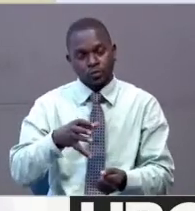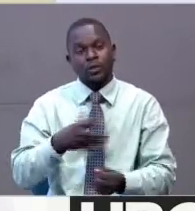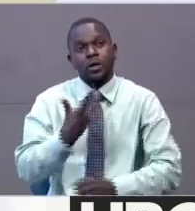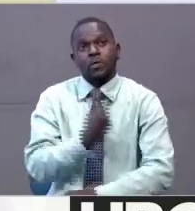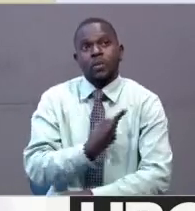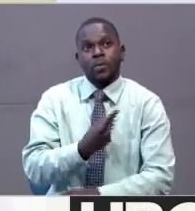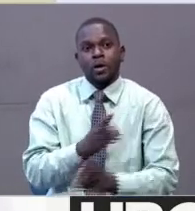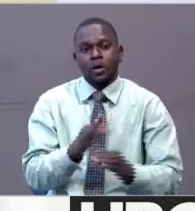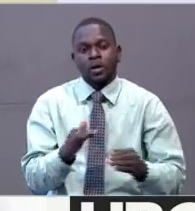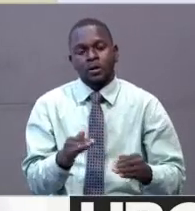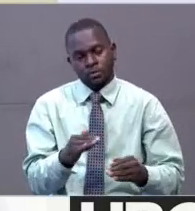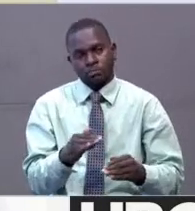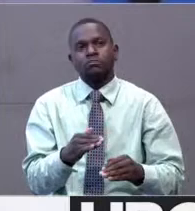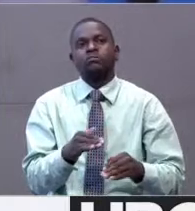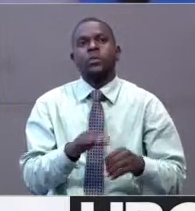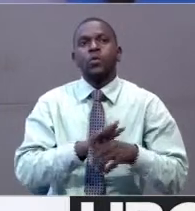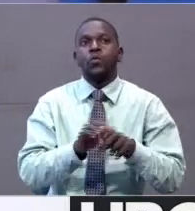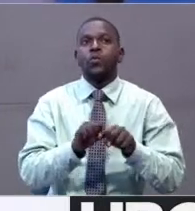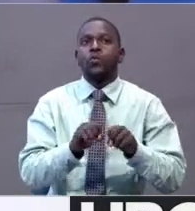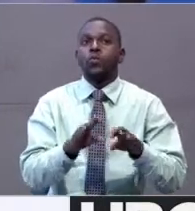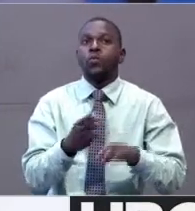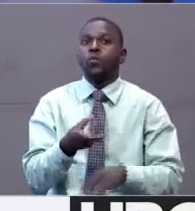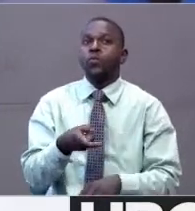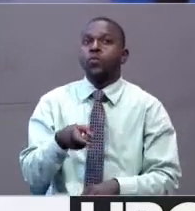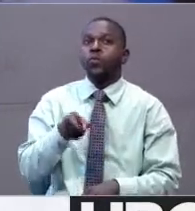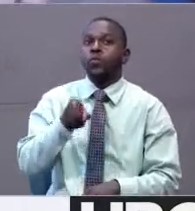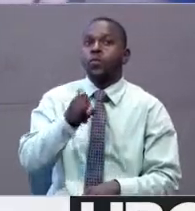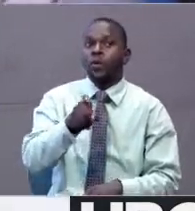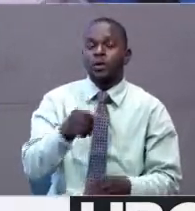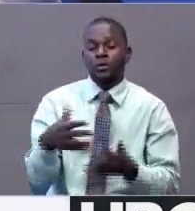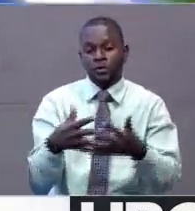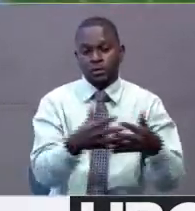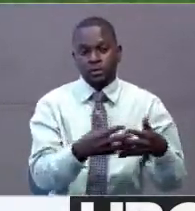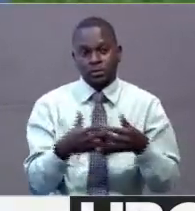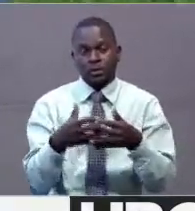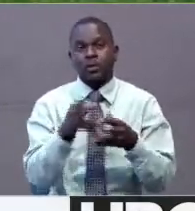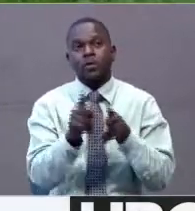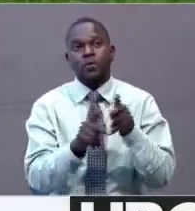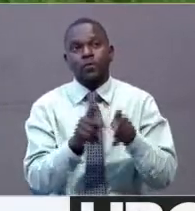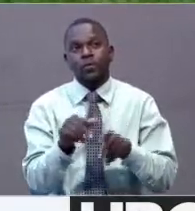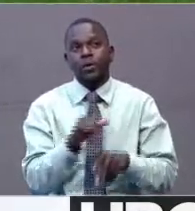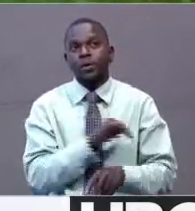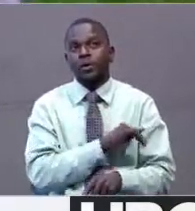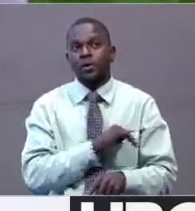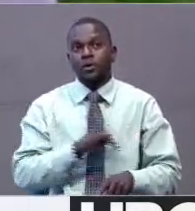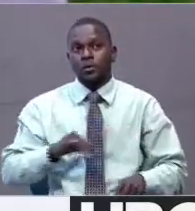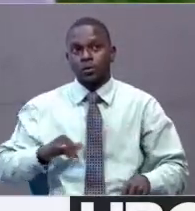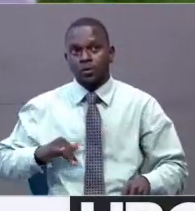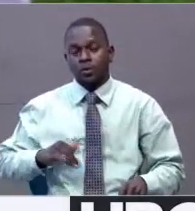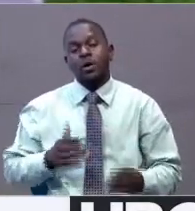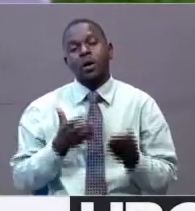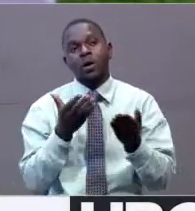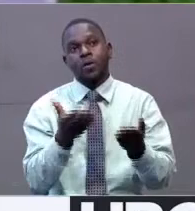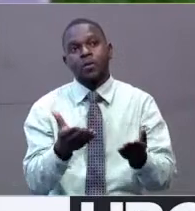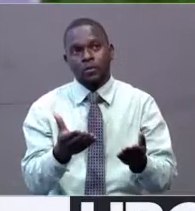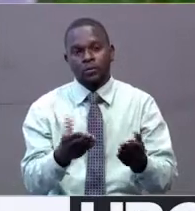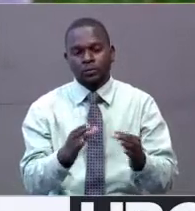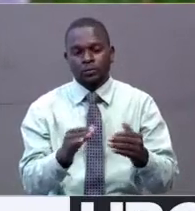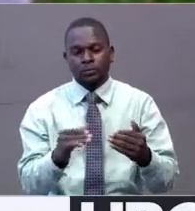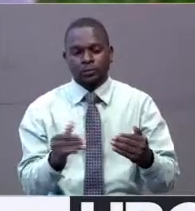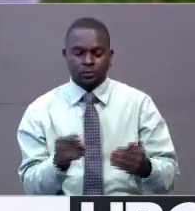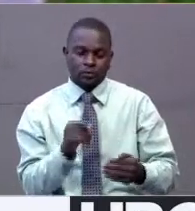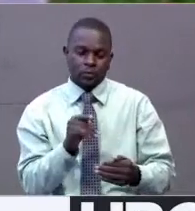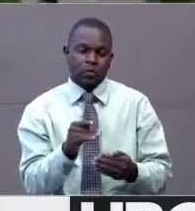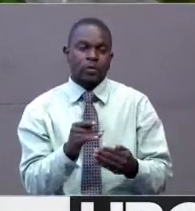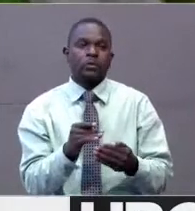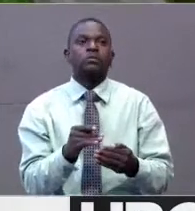that infections remain stubbornly high in parts of the United States where people refuse widely available shots. Most